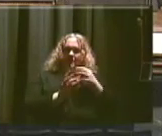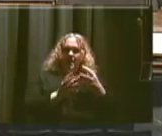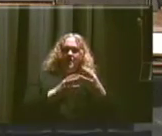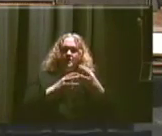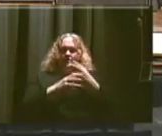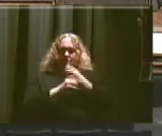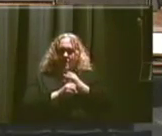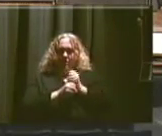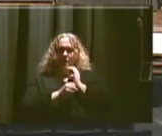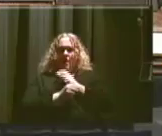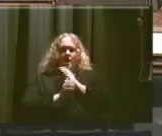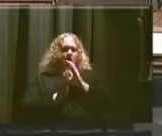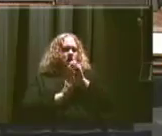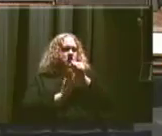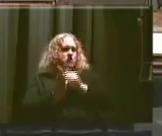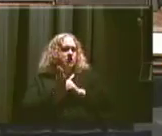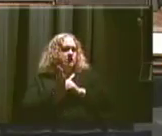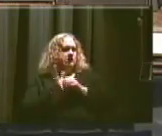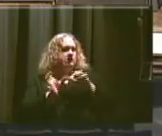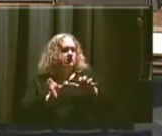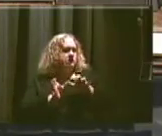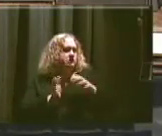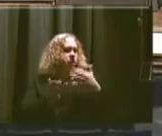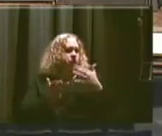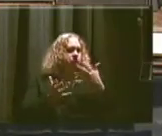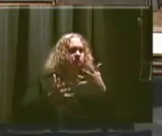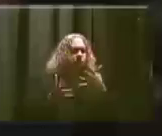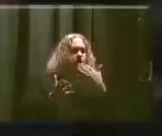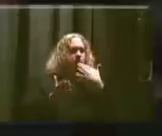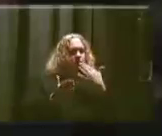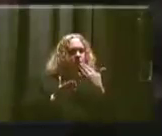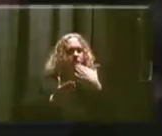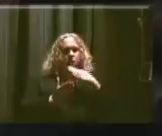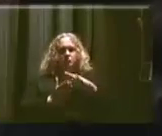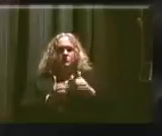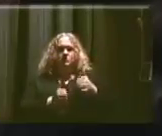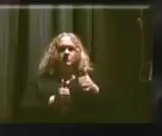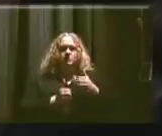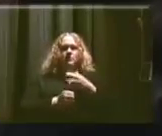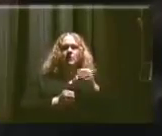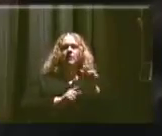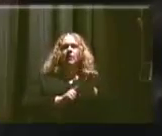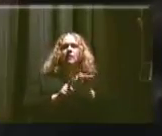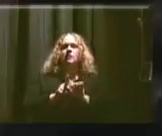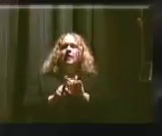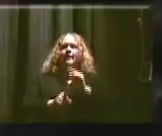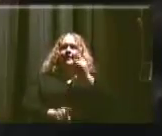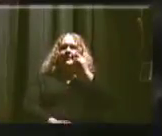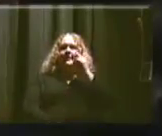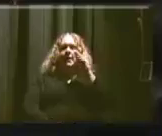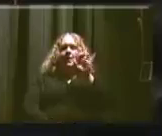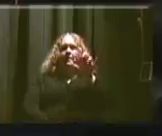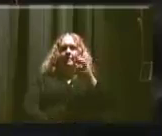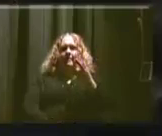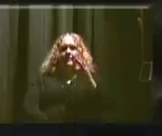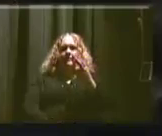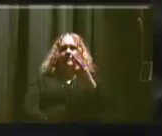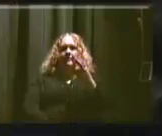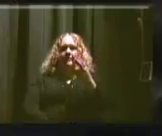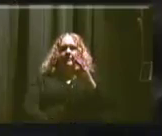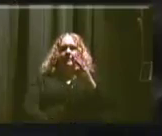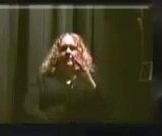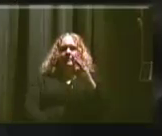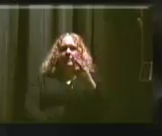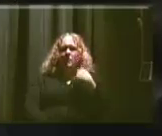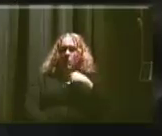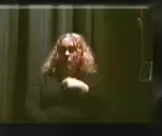of how our agenda did. And also, I think in March, we're going to look at that Dr.